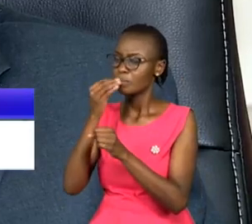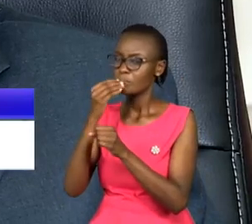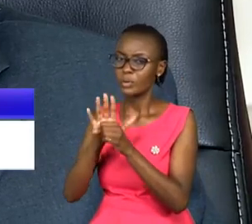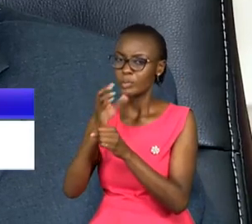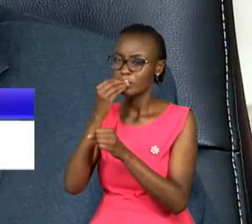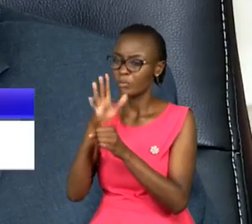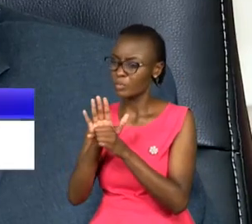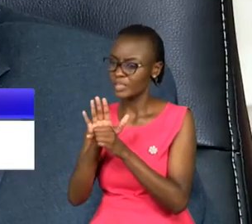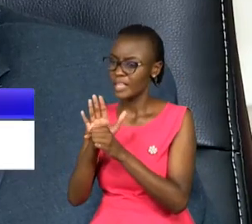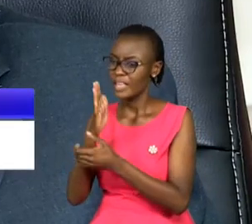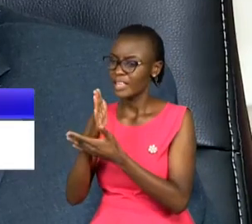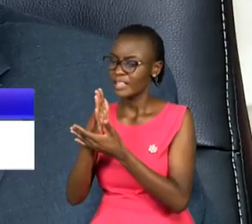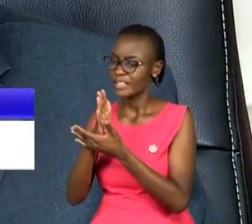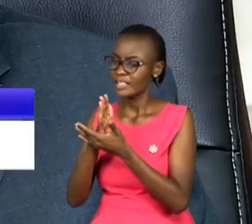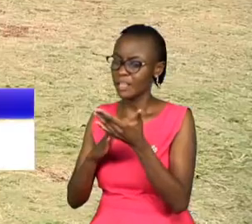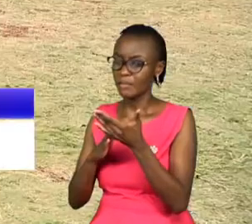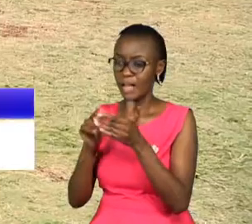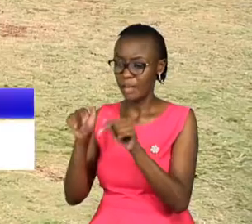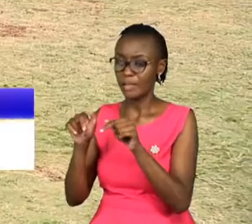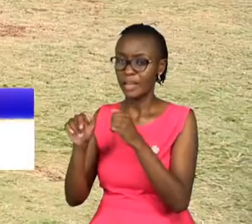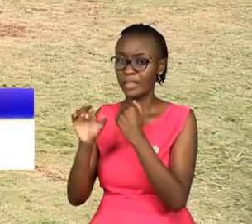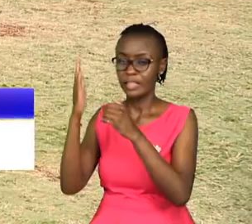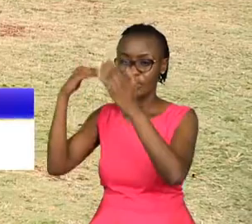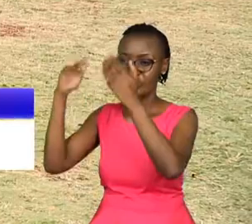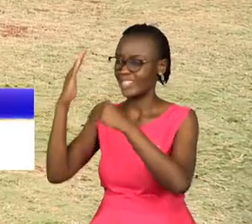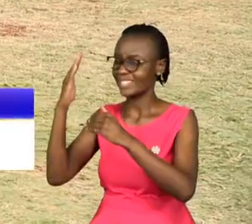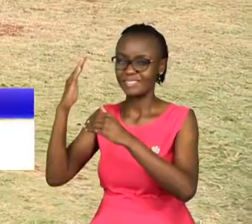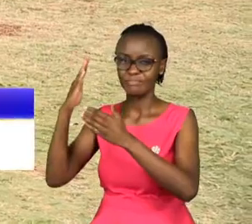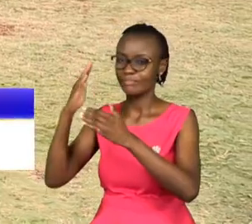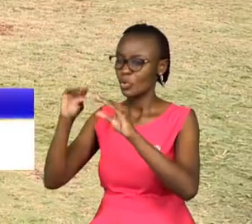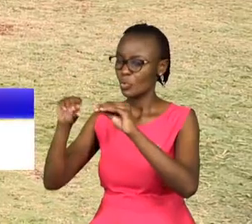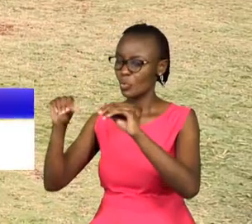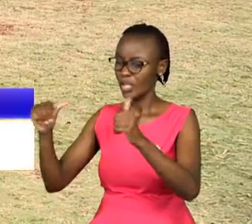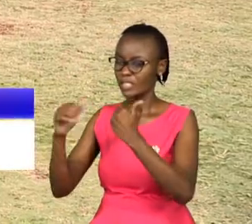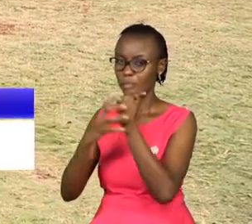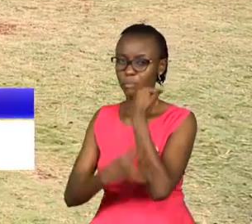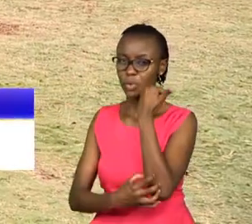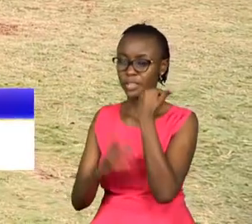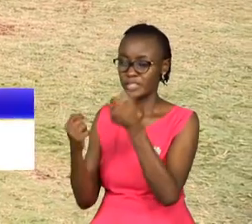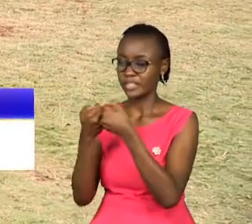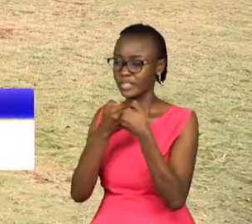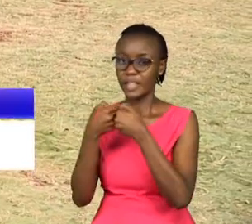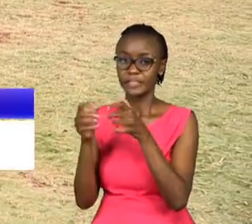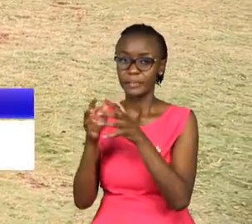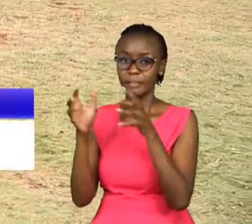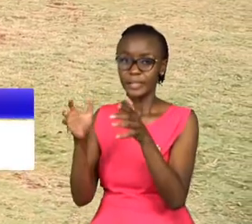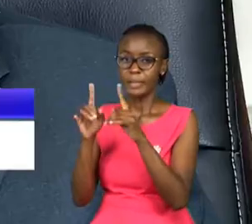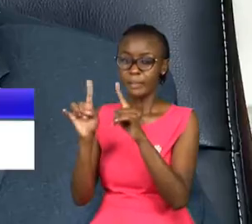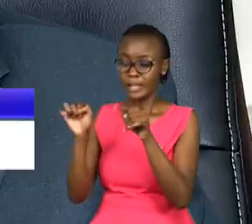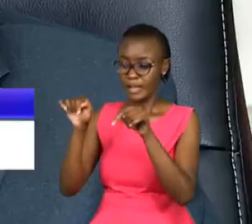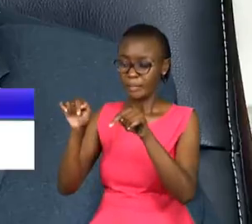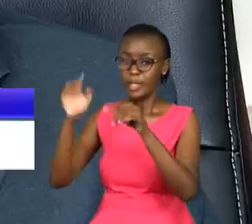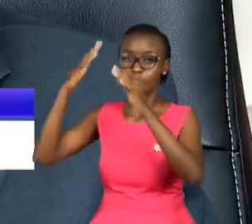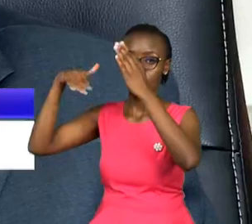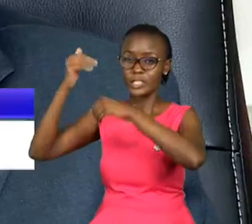not meet the cut. And that is really a big challenge. And it is something that as universities, we